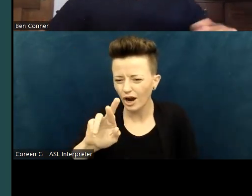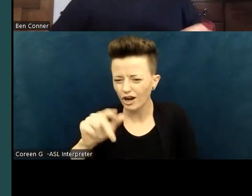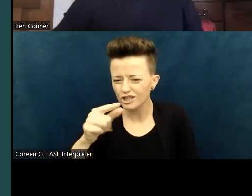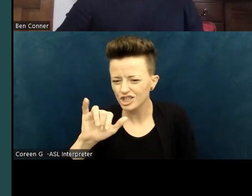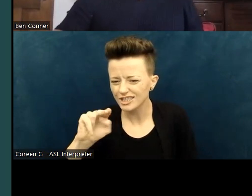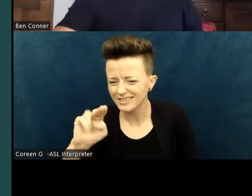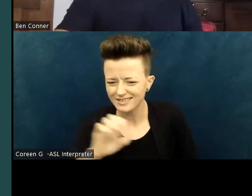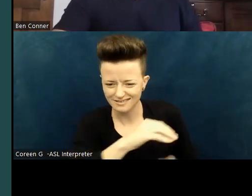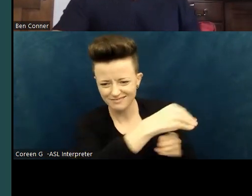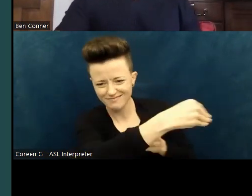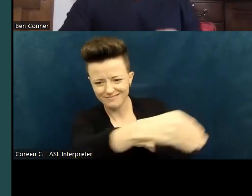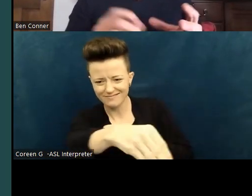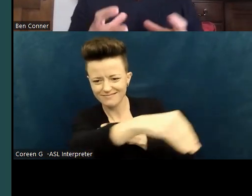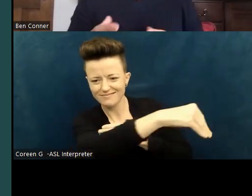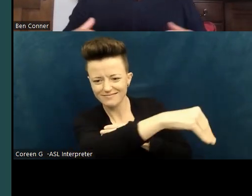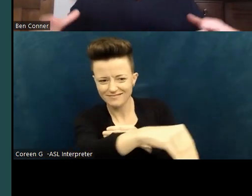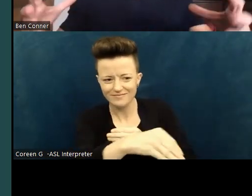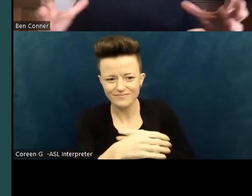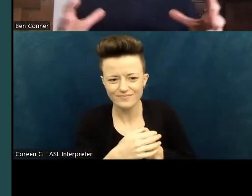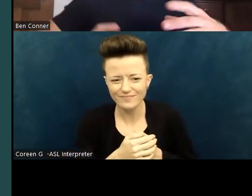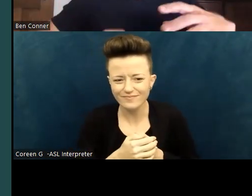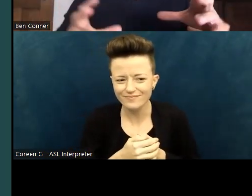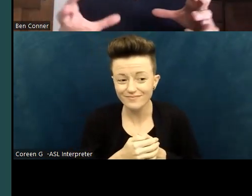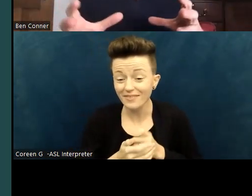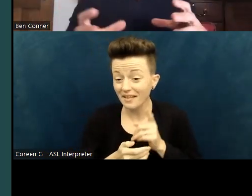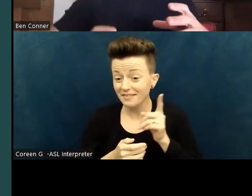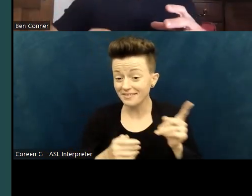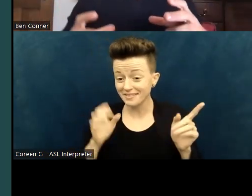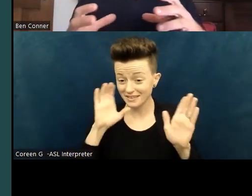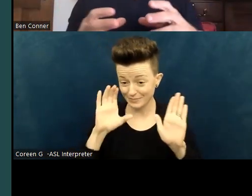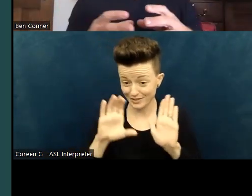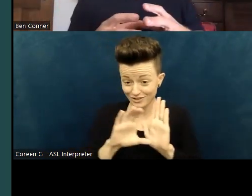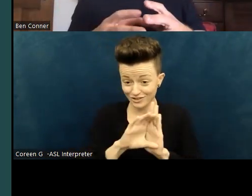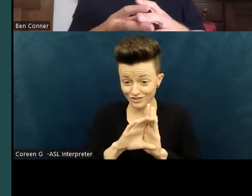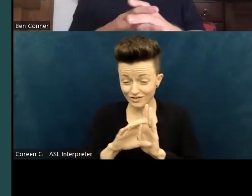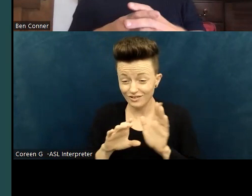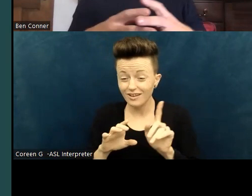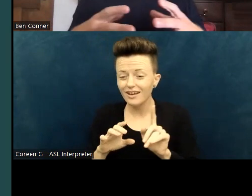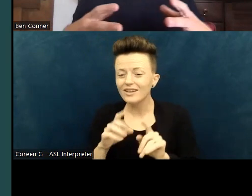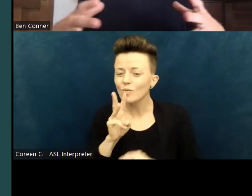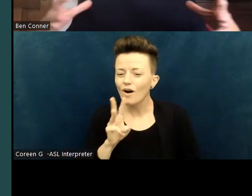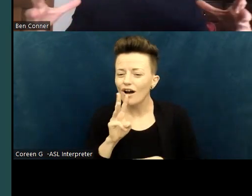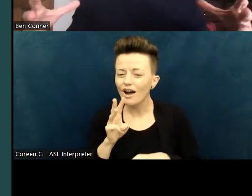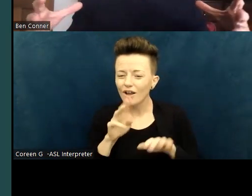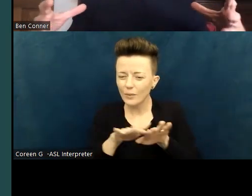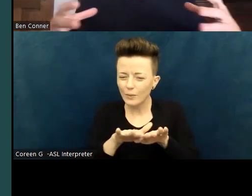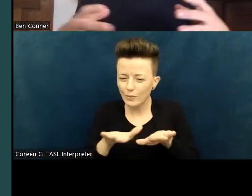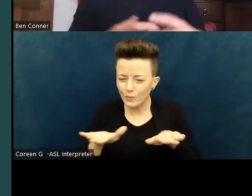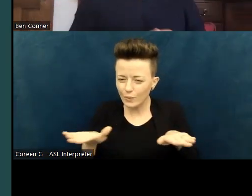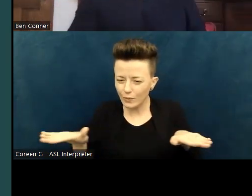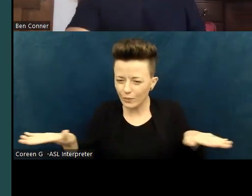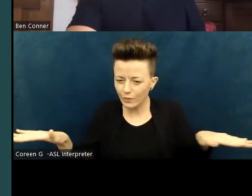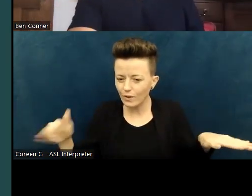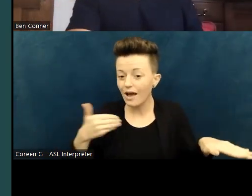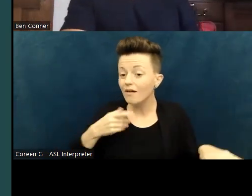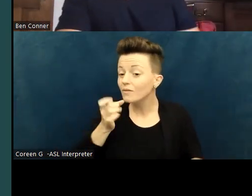raindrops coming, and each raindrop makes a new imprint on the water, and these expanding circles